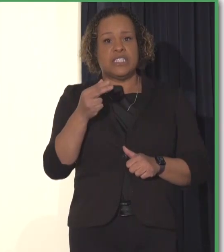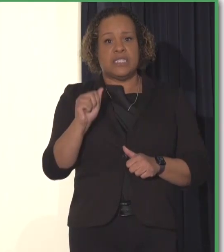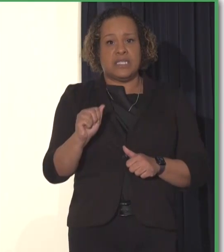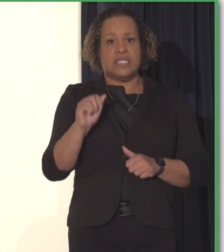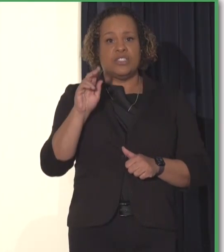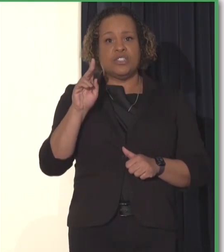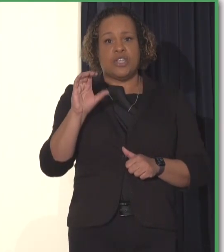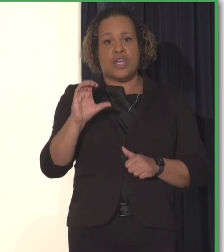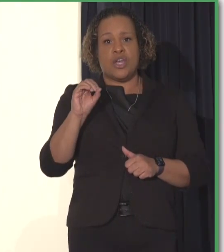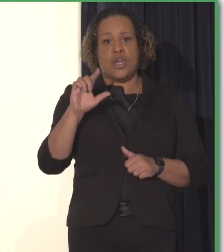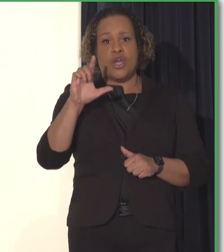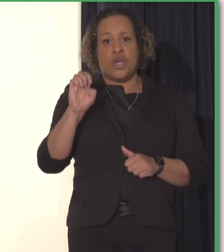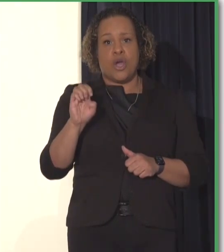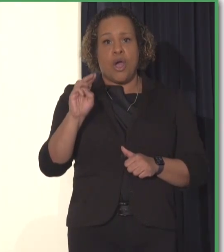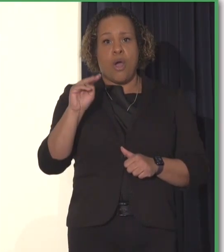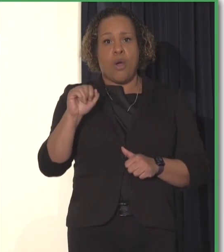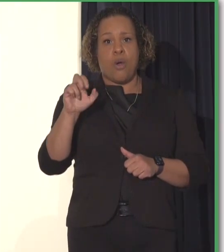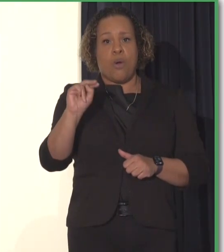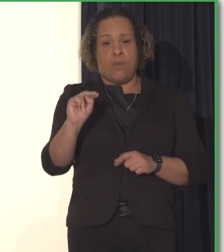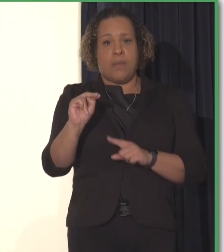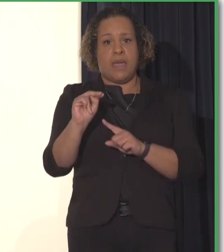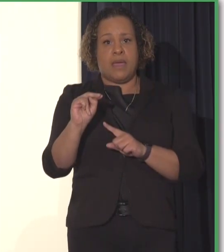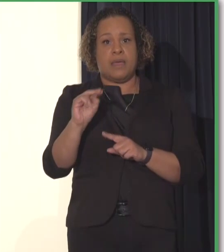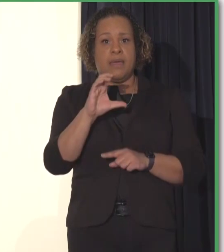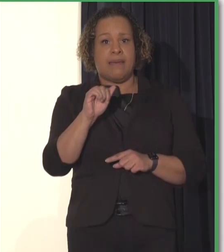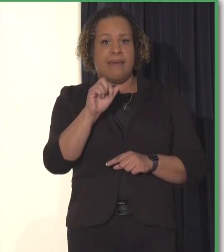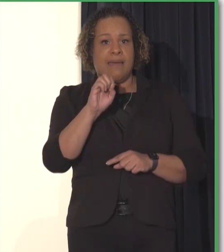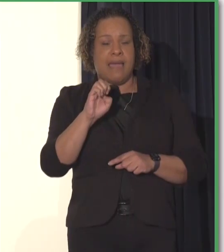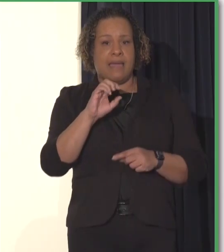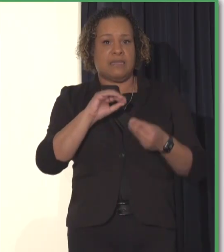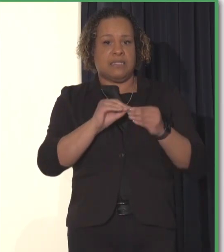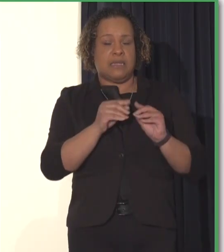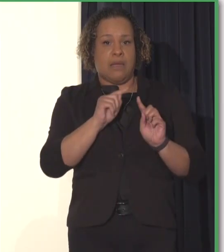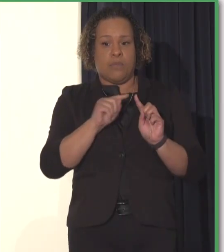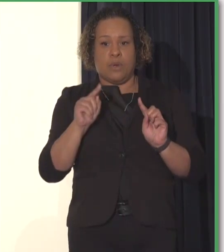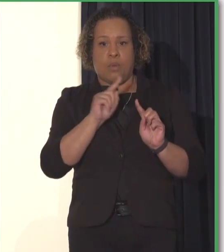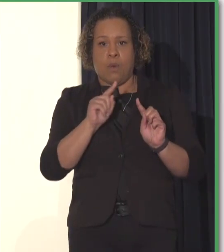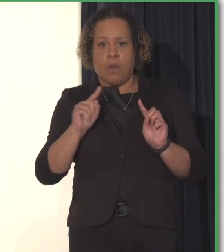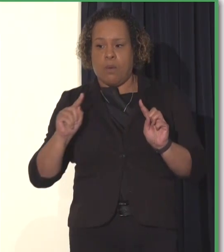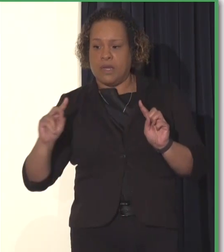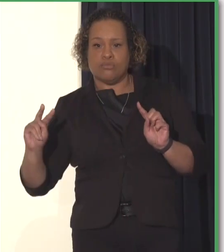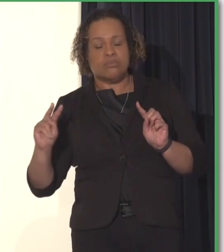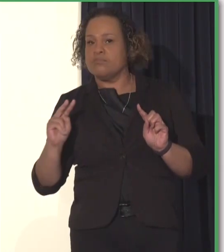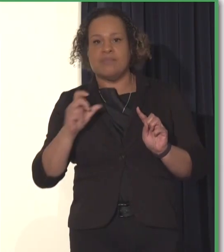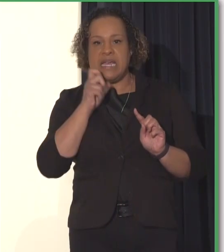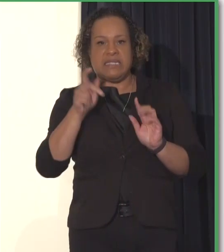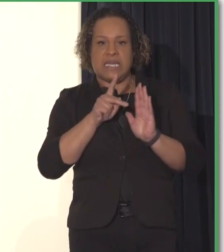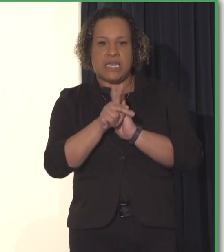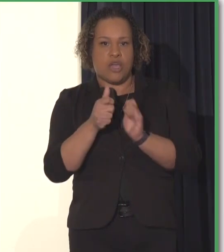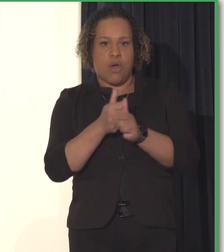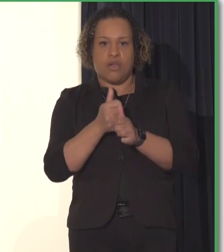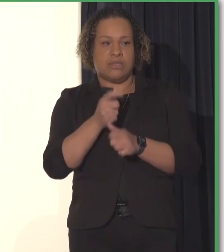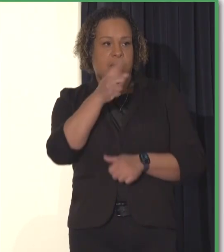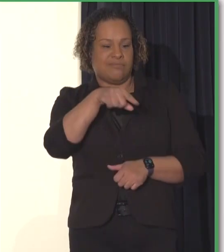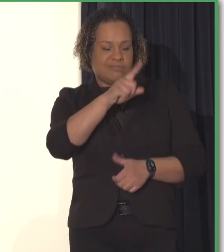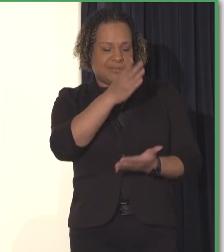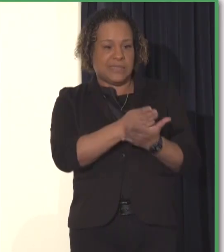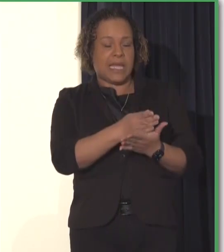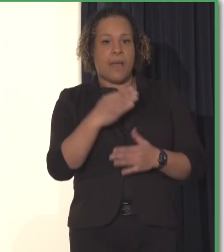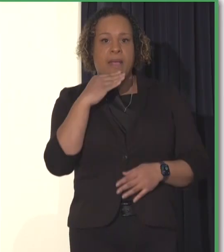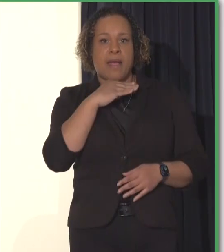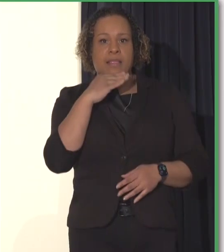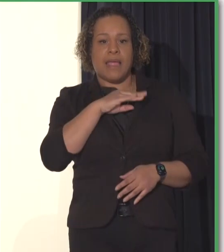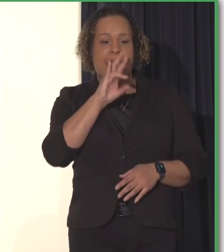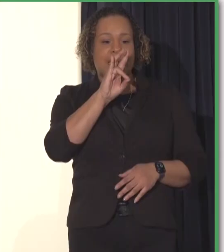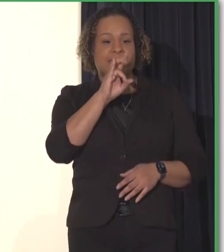20-11112, did not shoot herself. Y'all can't come up with no lies. There's a 7.5 to 10-minute time